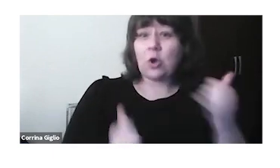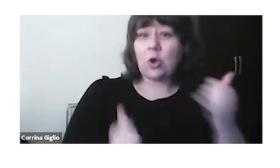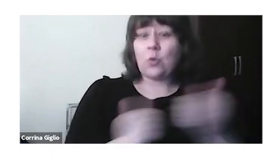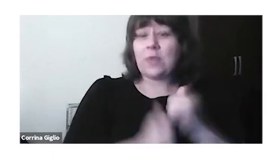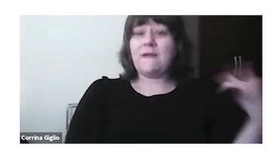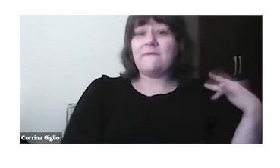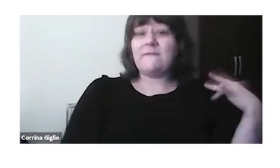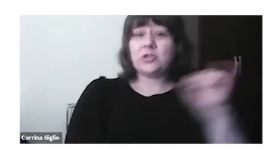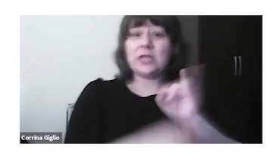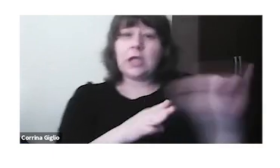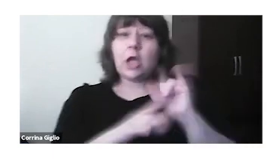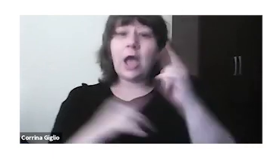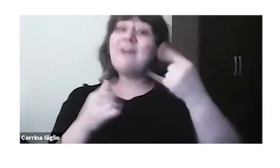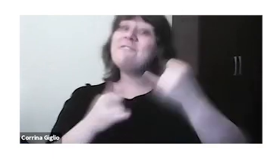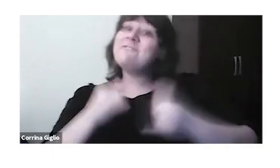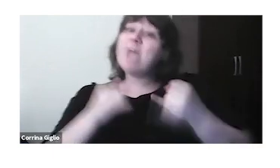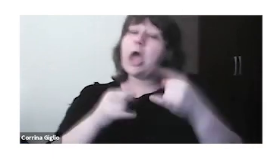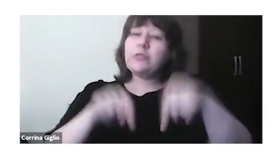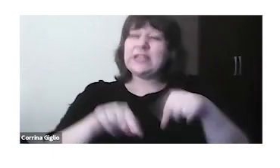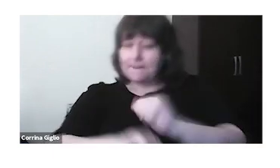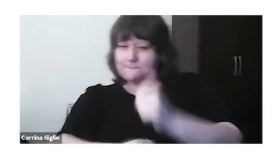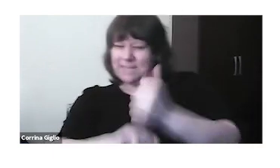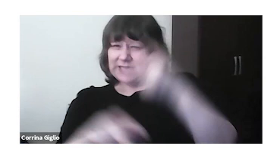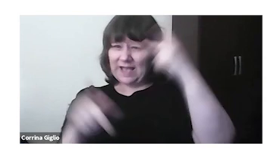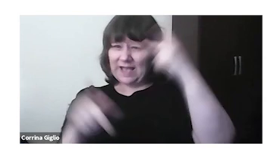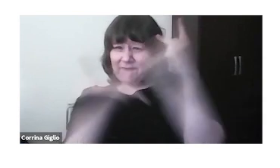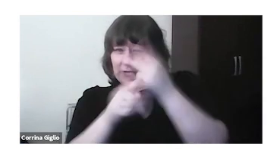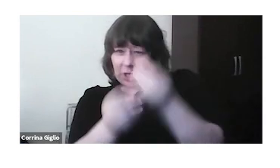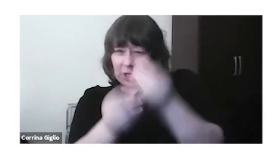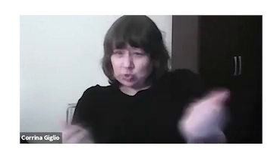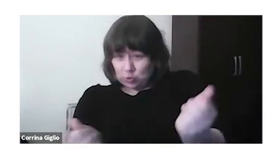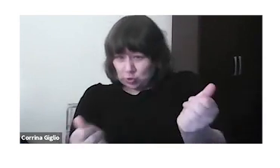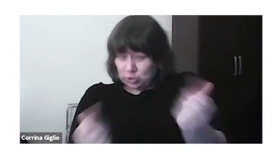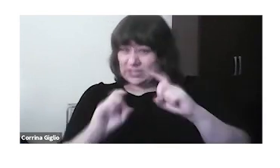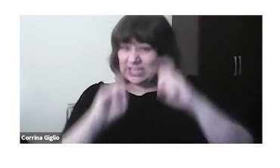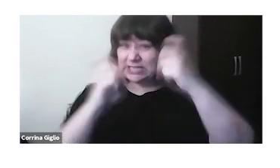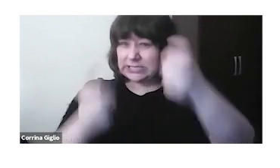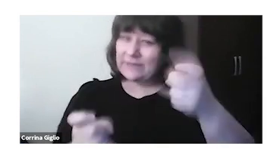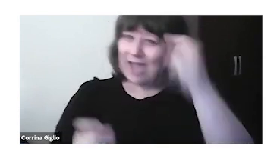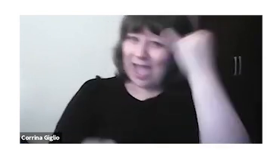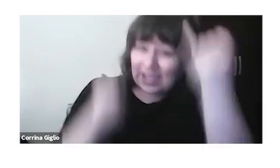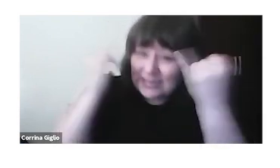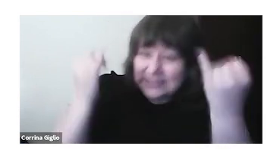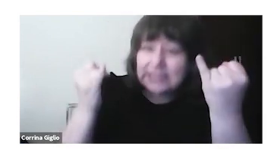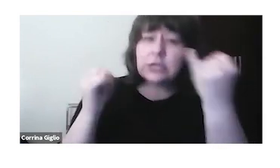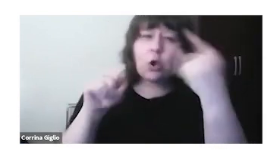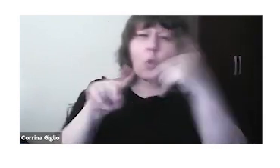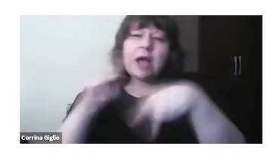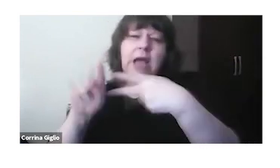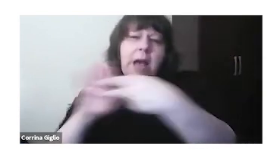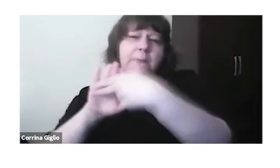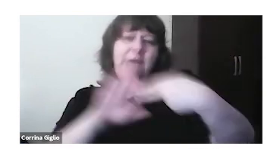this to be a solution-based presentation. So you want to give some solutions and give some ideas for what brands can do to do